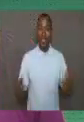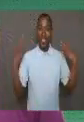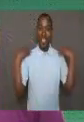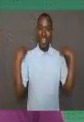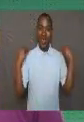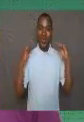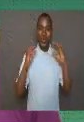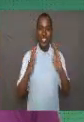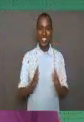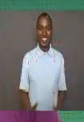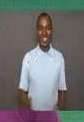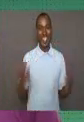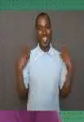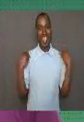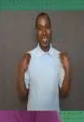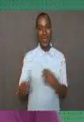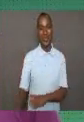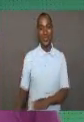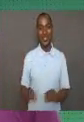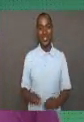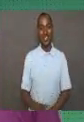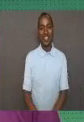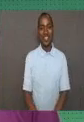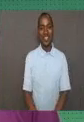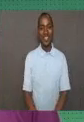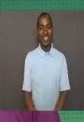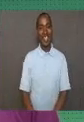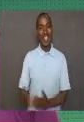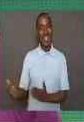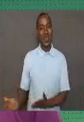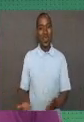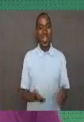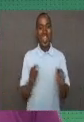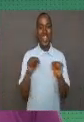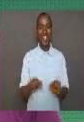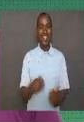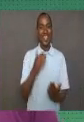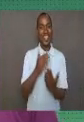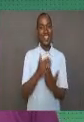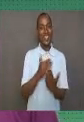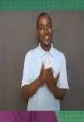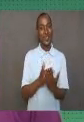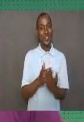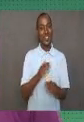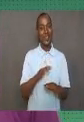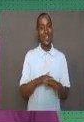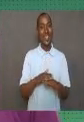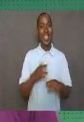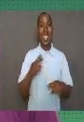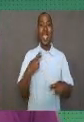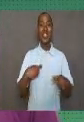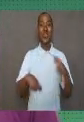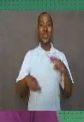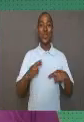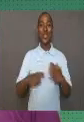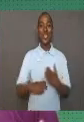Hello, teacher. Hello, students. Welcome to today's lesson on the respiratory